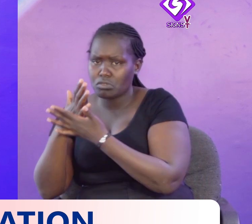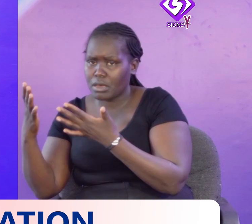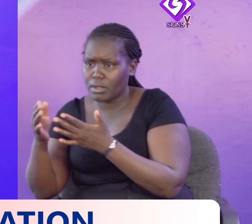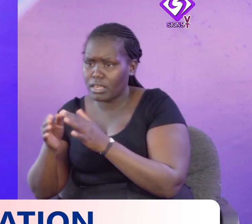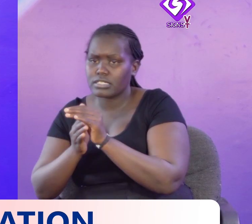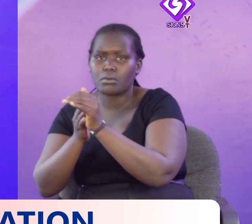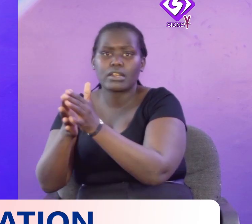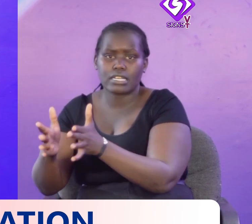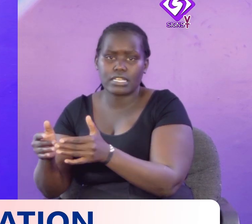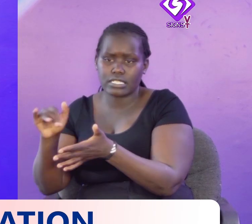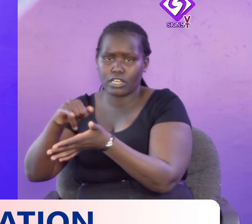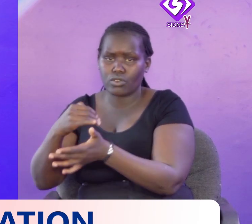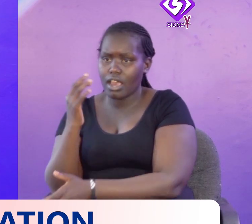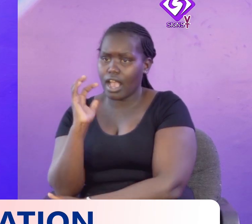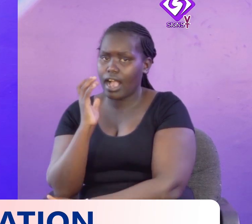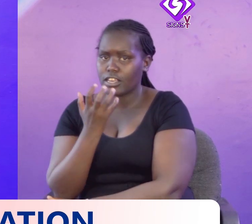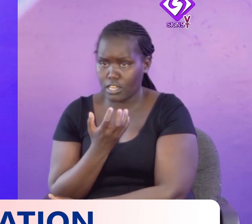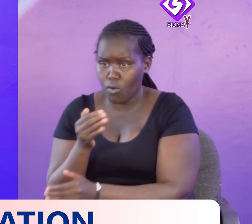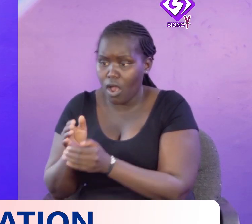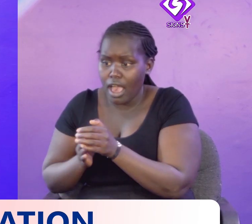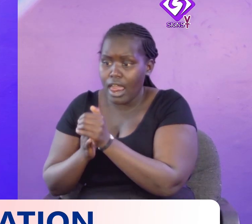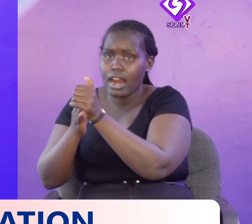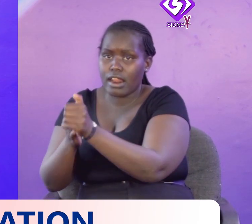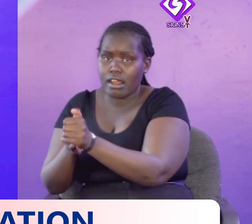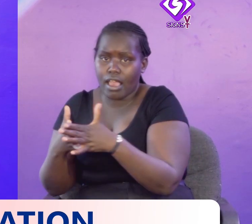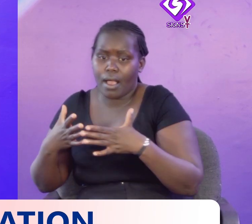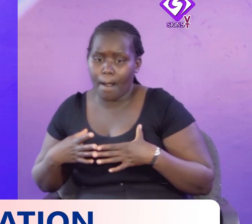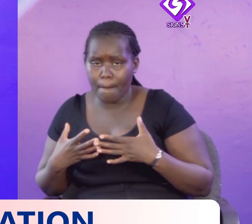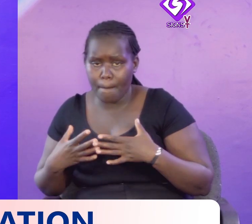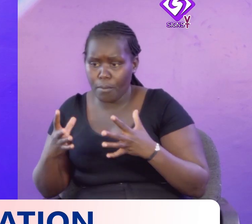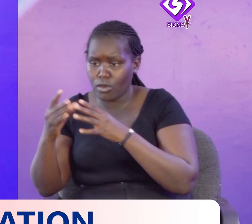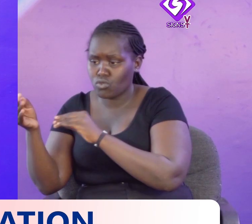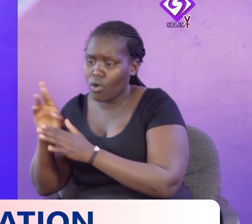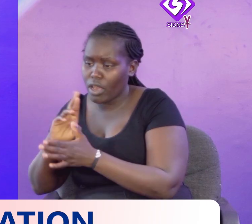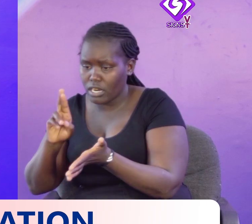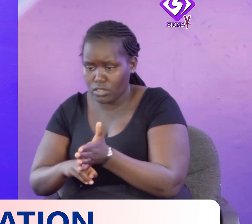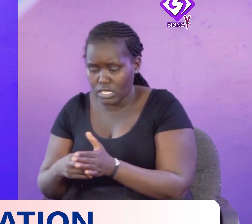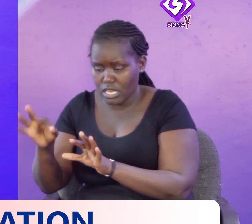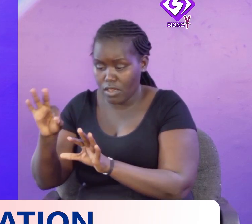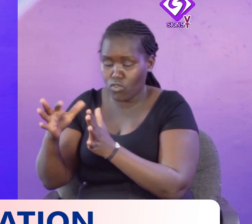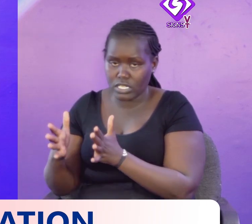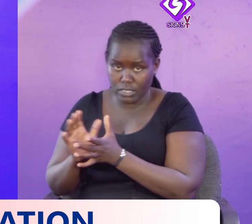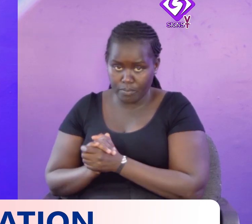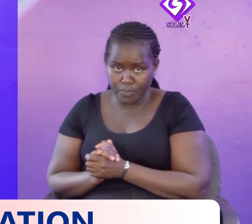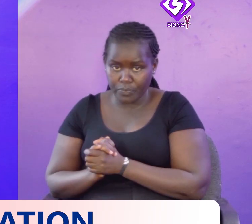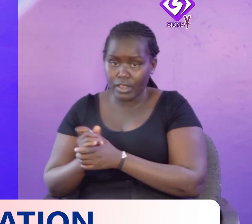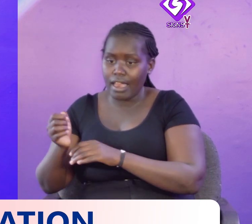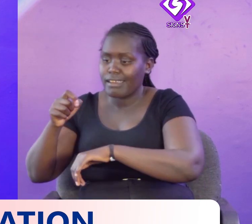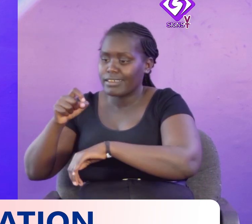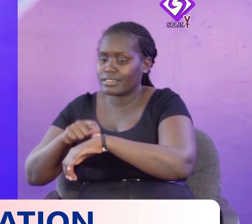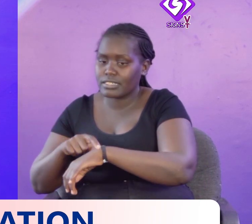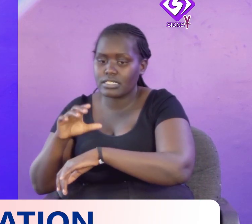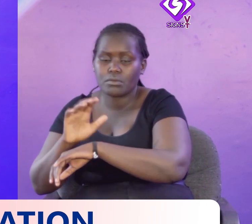including Rigathi Gachagwa's plea to people to go and register as voters. Whenever we get